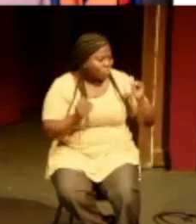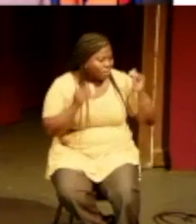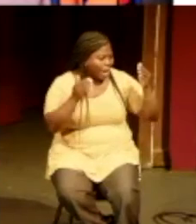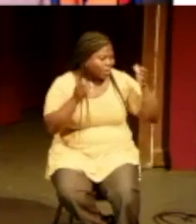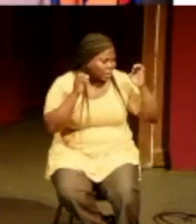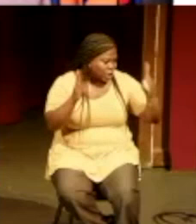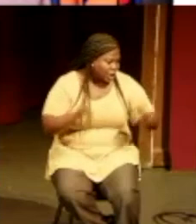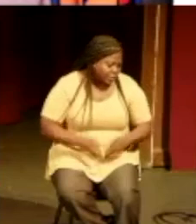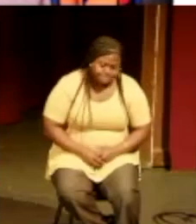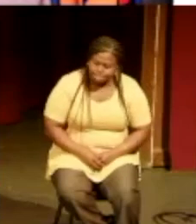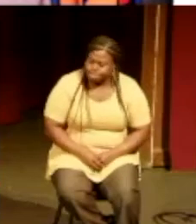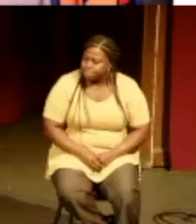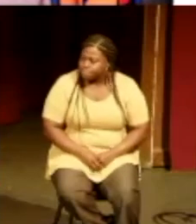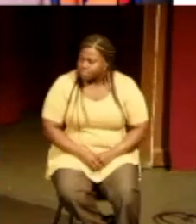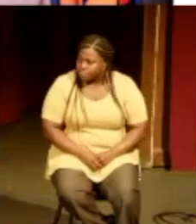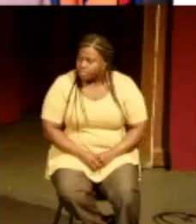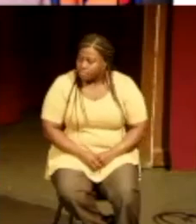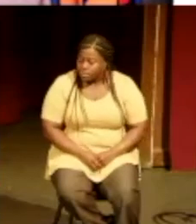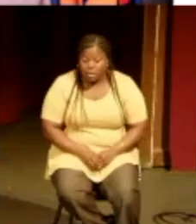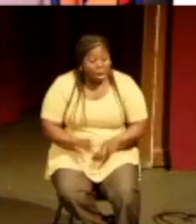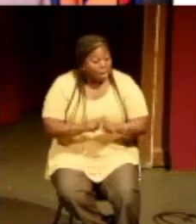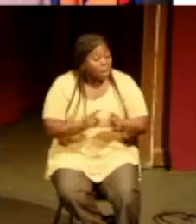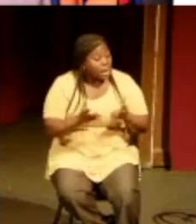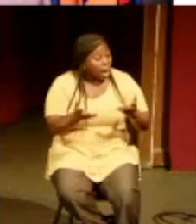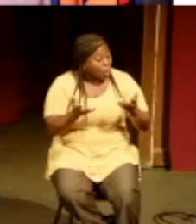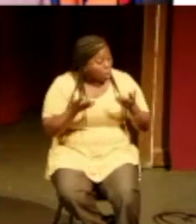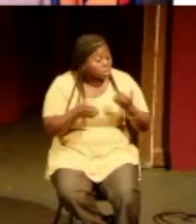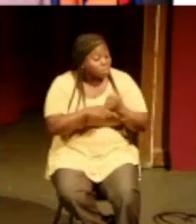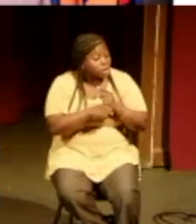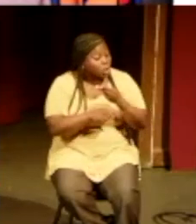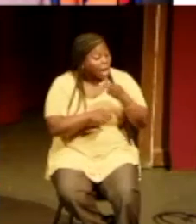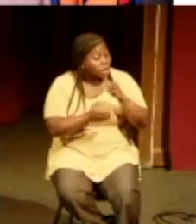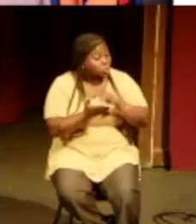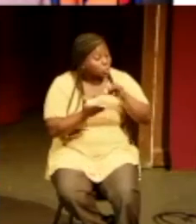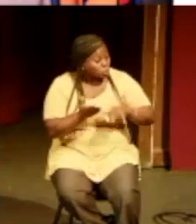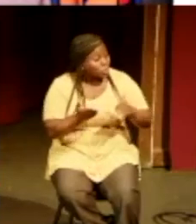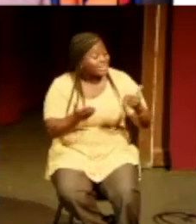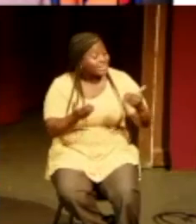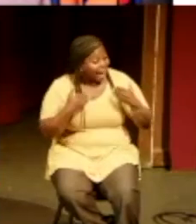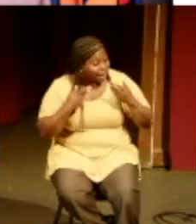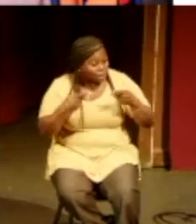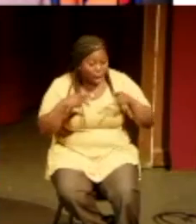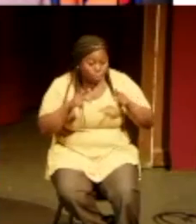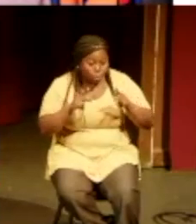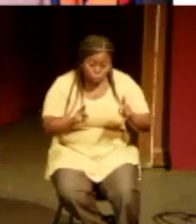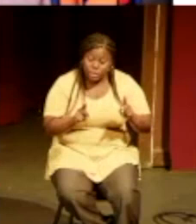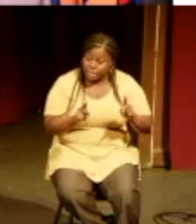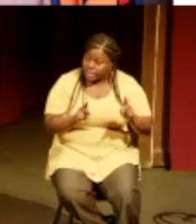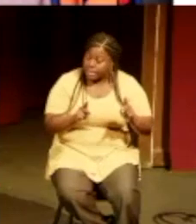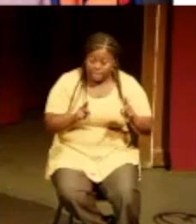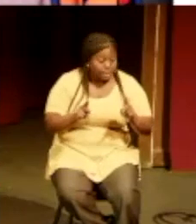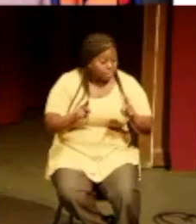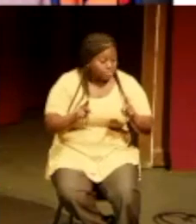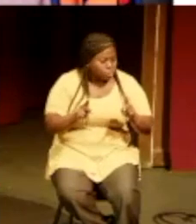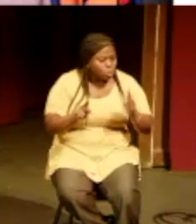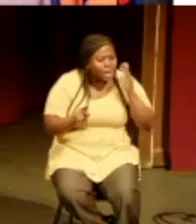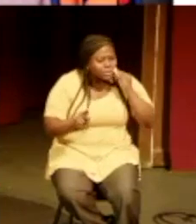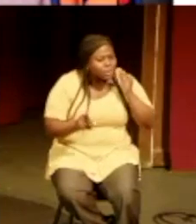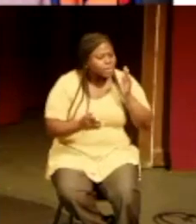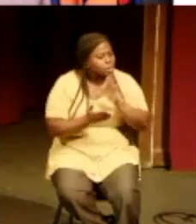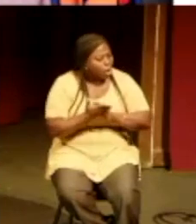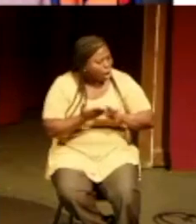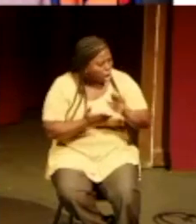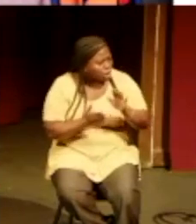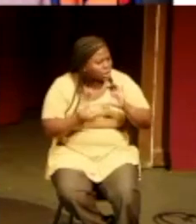believe in giving high school students an on-ramp into higher ed. Many of these students maybe have never thought of themselves as college